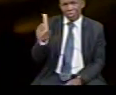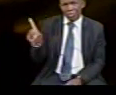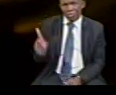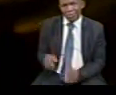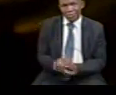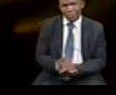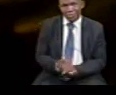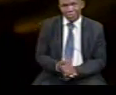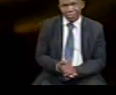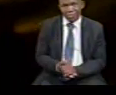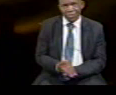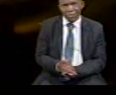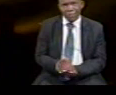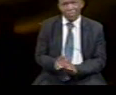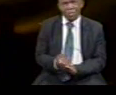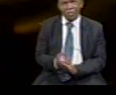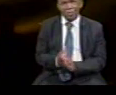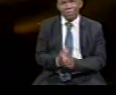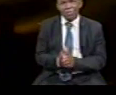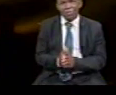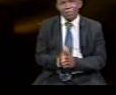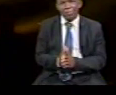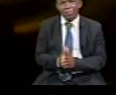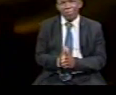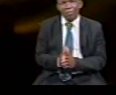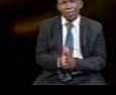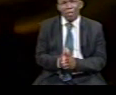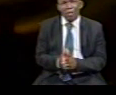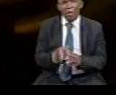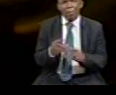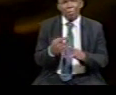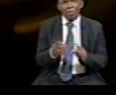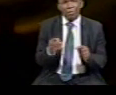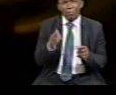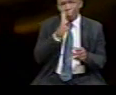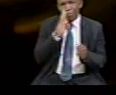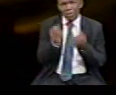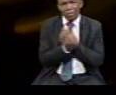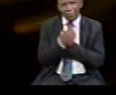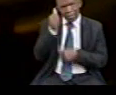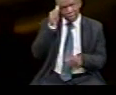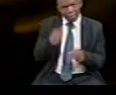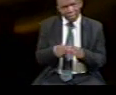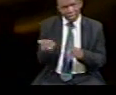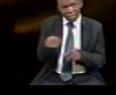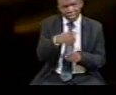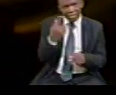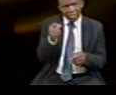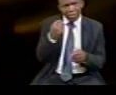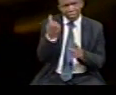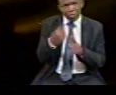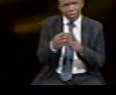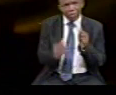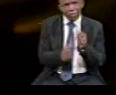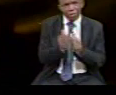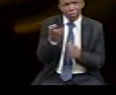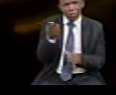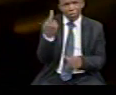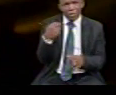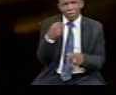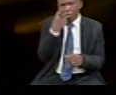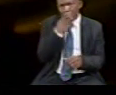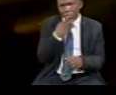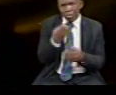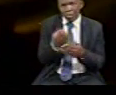21. Verse 17 of Jude. He says in verse 17, but beloved, remember ye the words which were spoken before